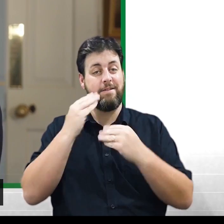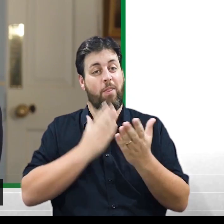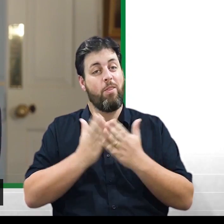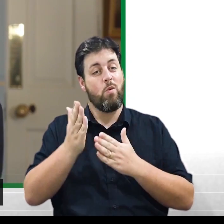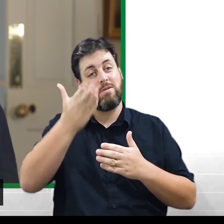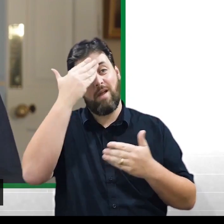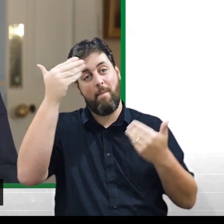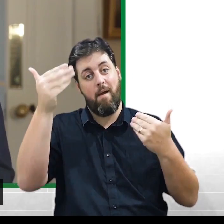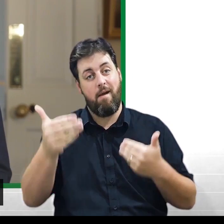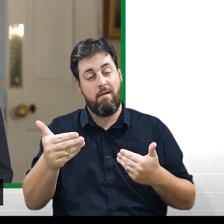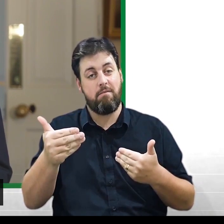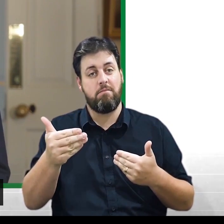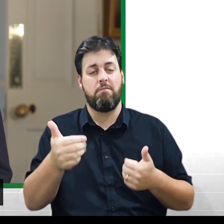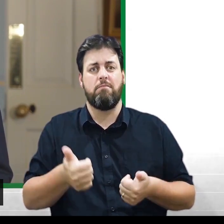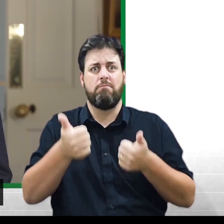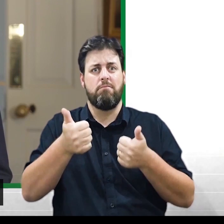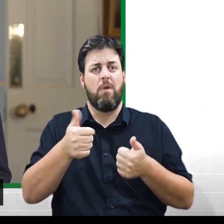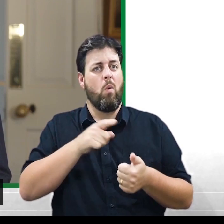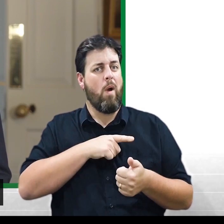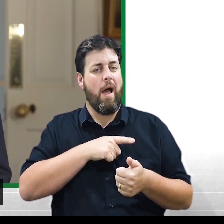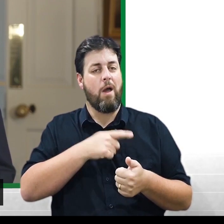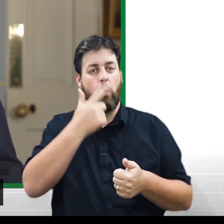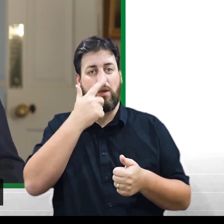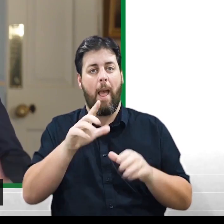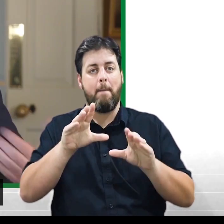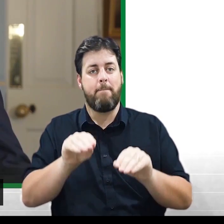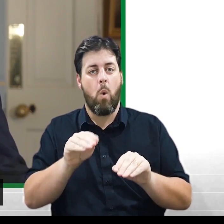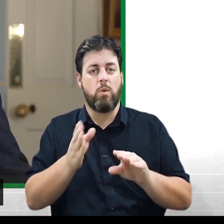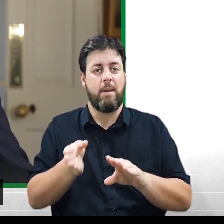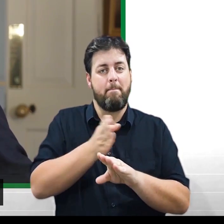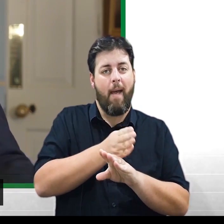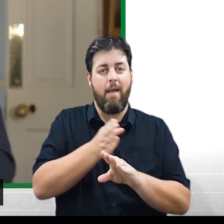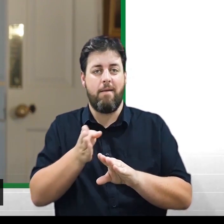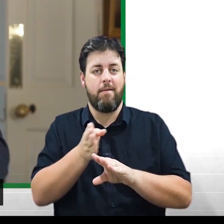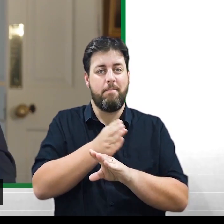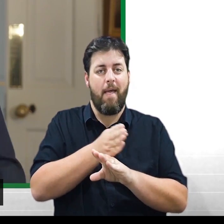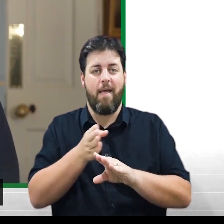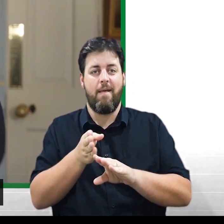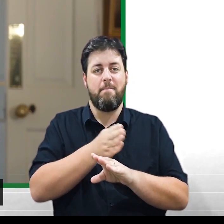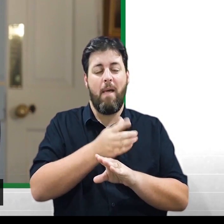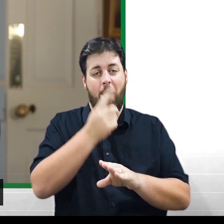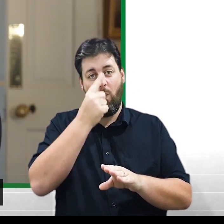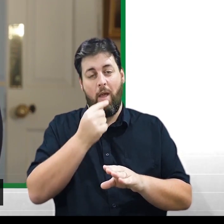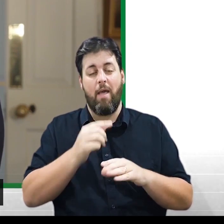summer, which of course have the added advantage that you can pause and play them again.